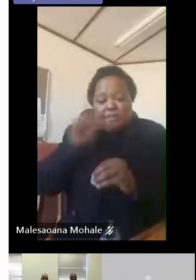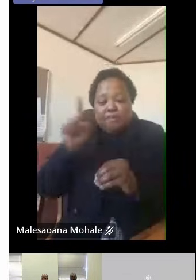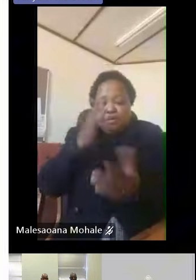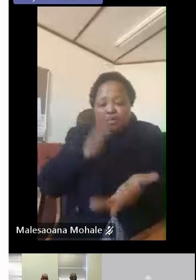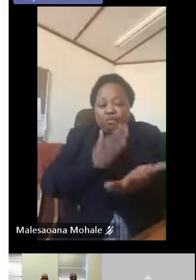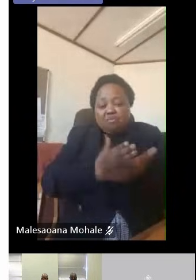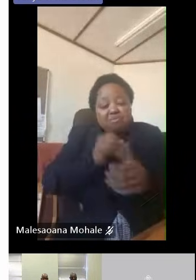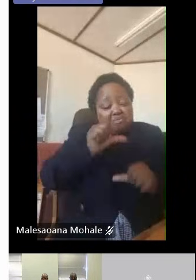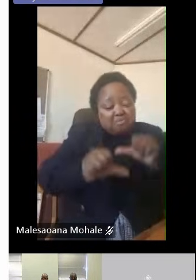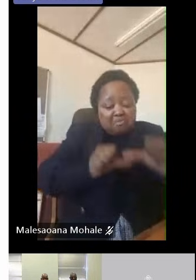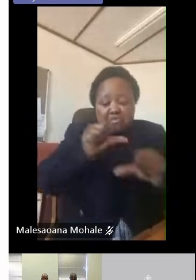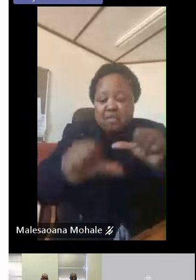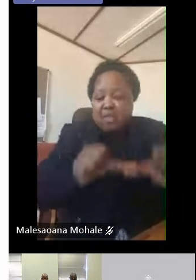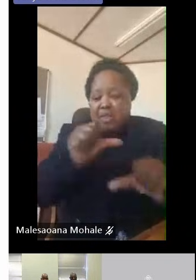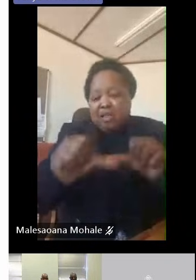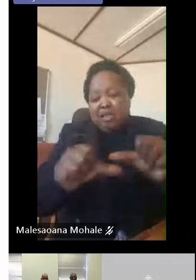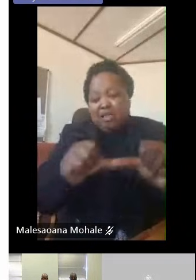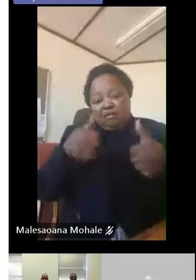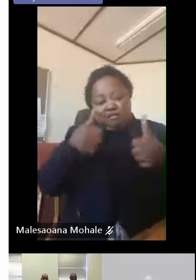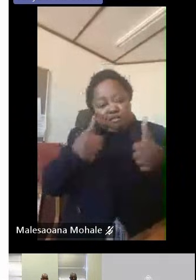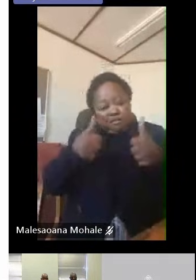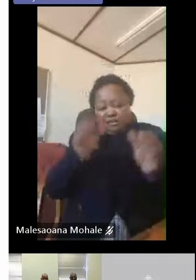and there's no ability to